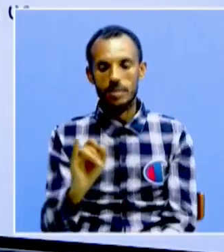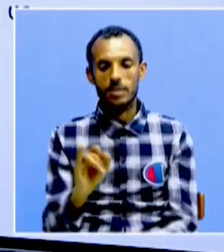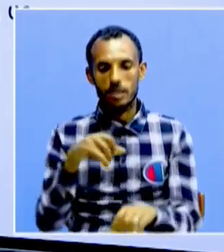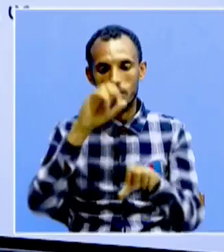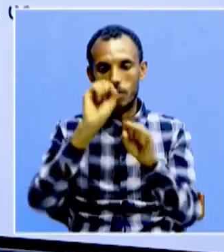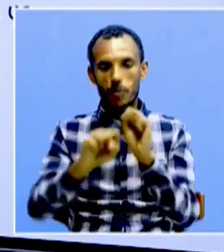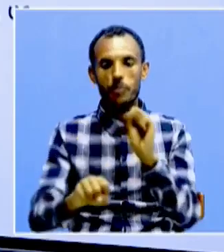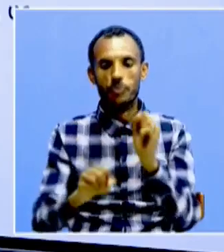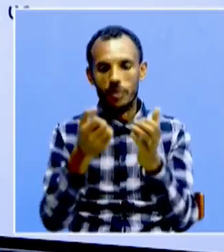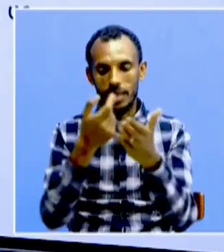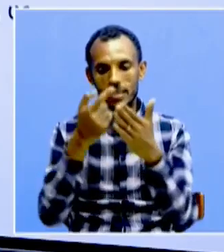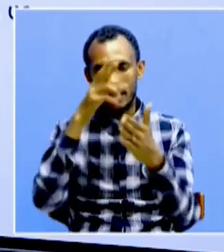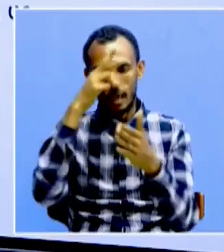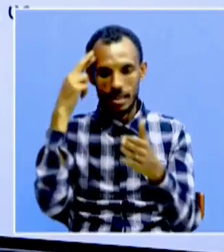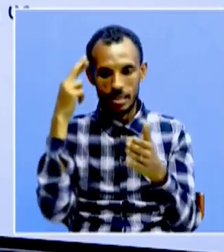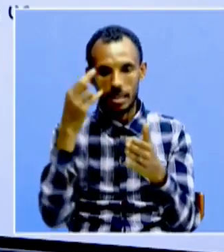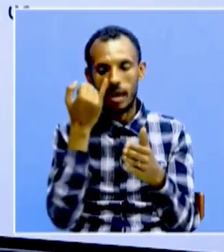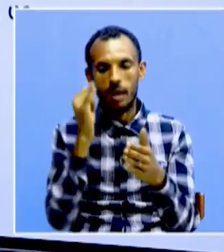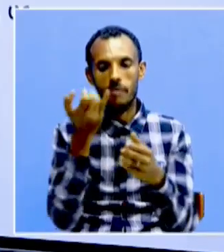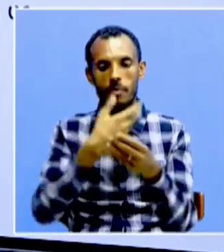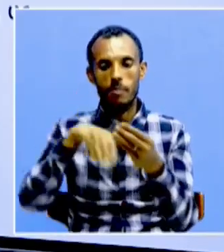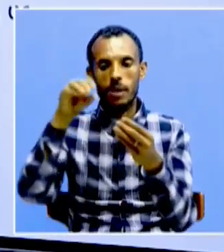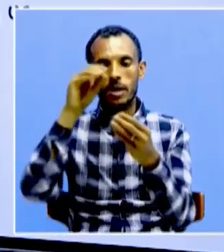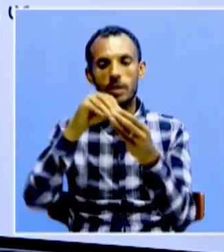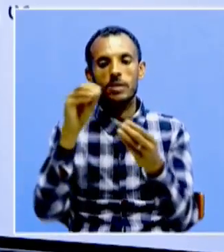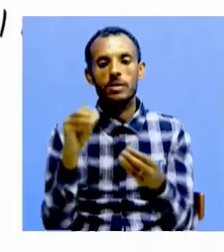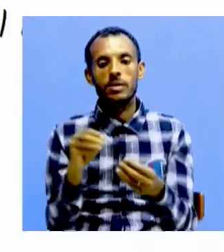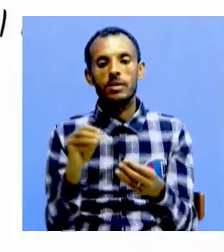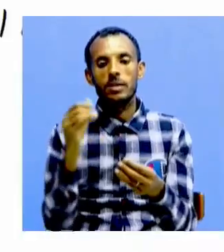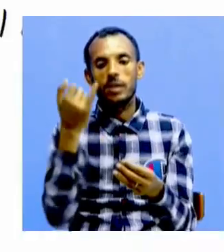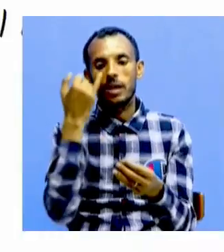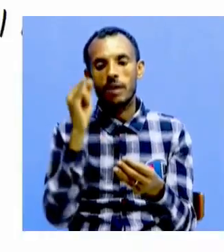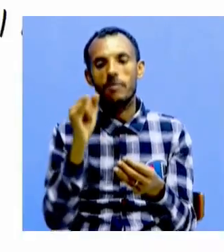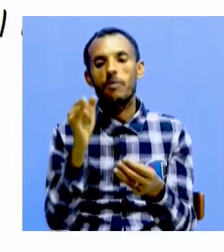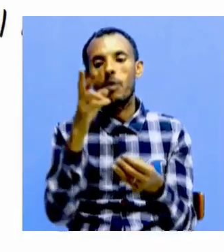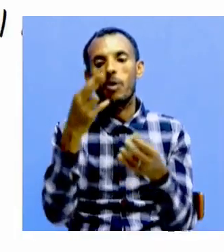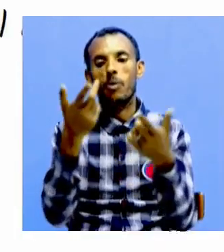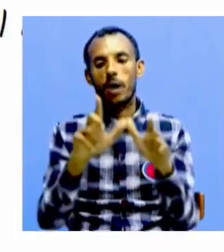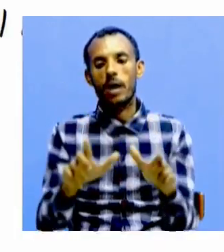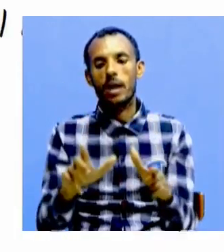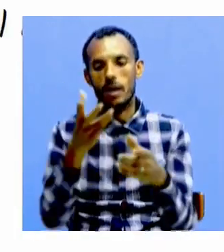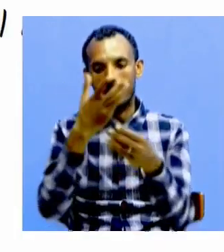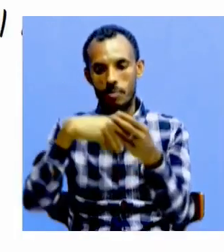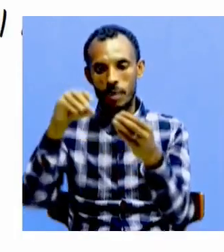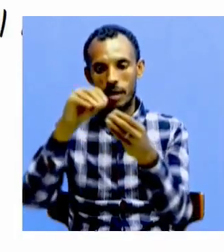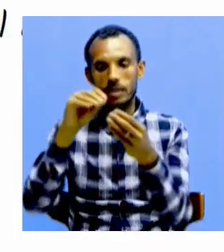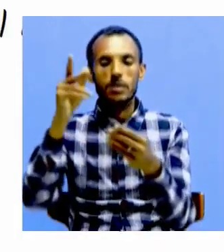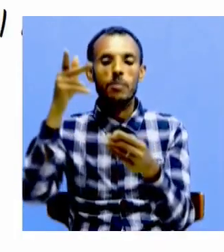So in this case, if plus when, if or when plus simple past.